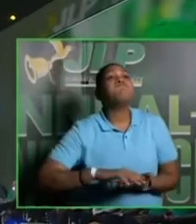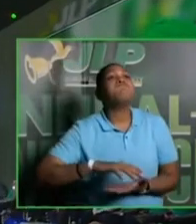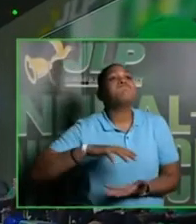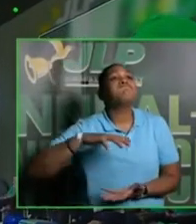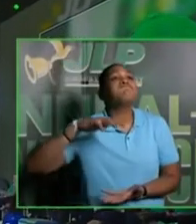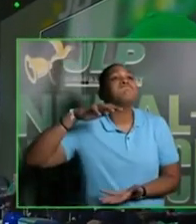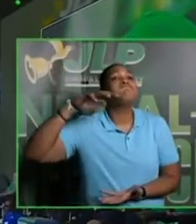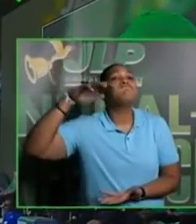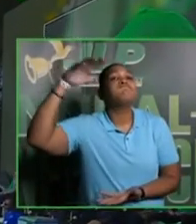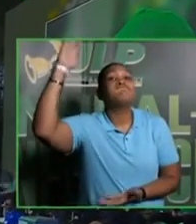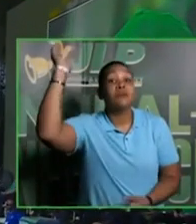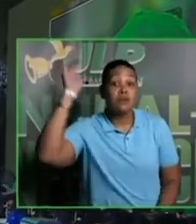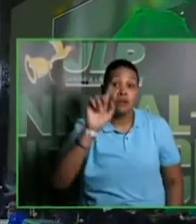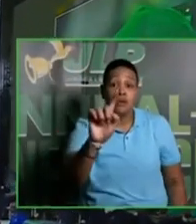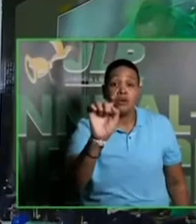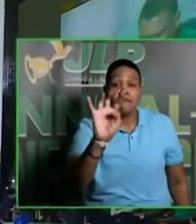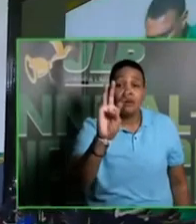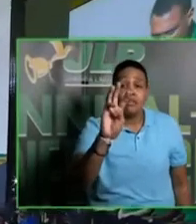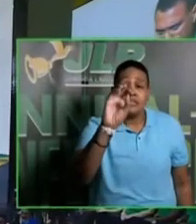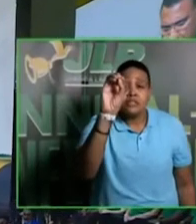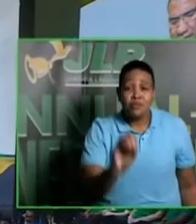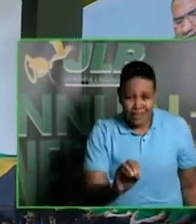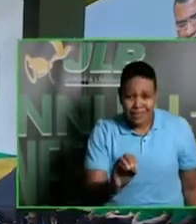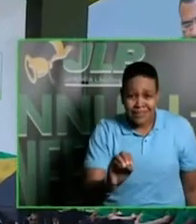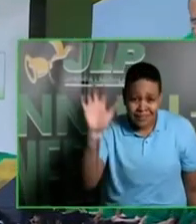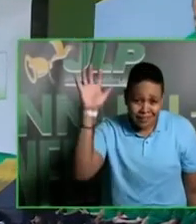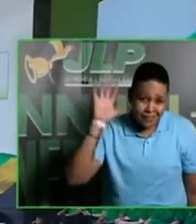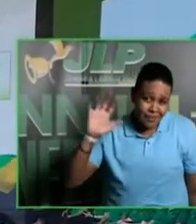as 146% of GDP